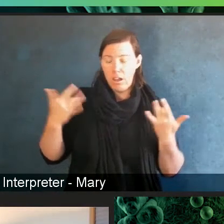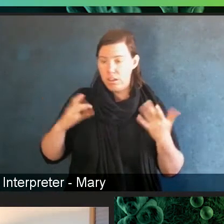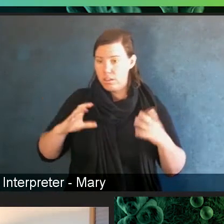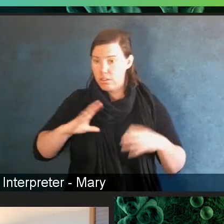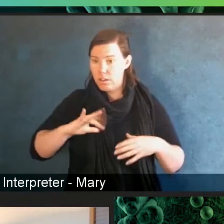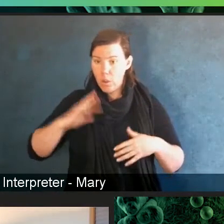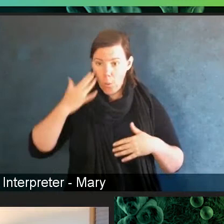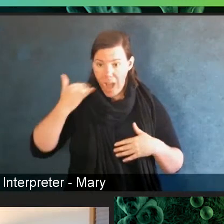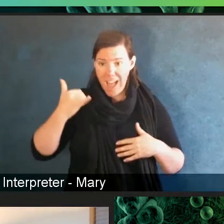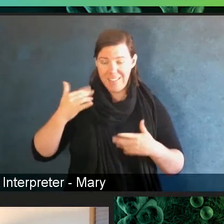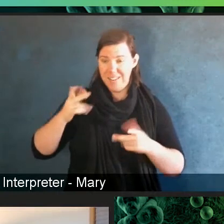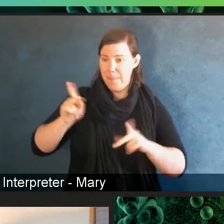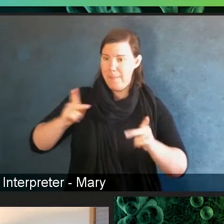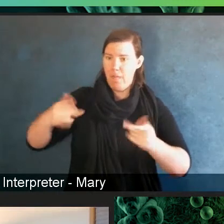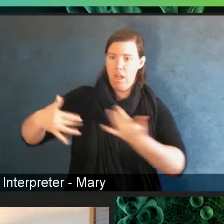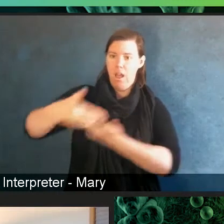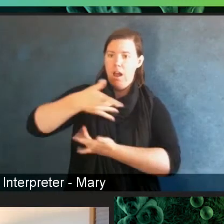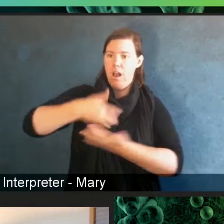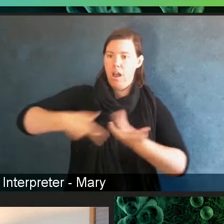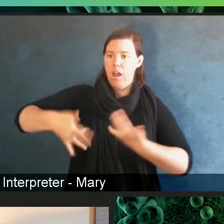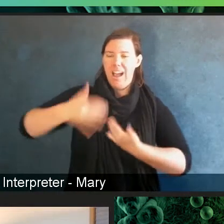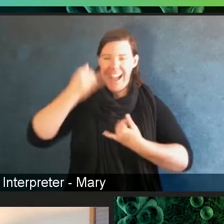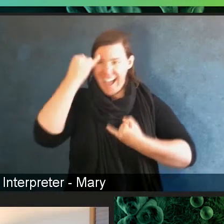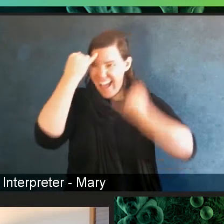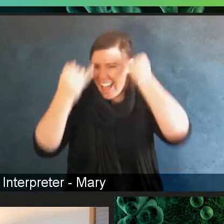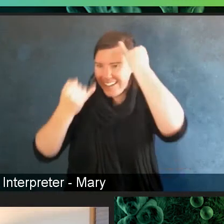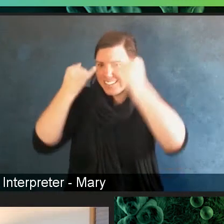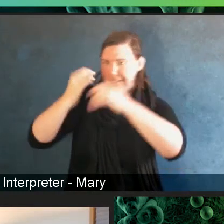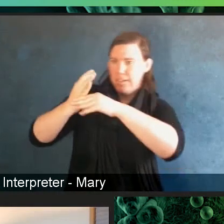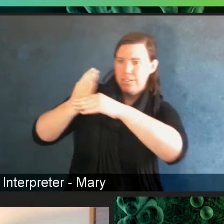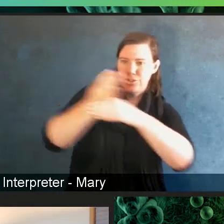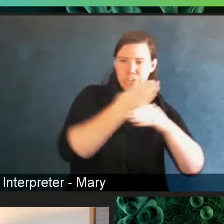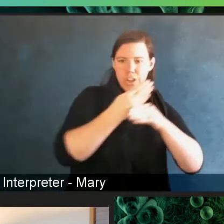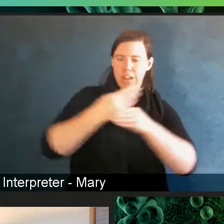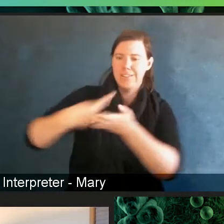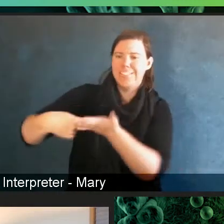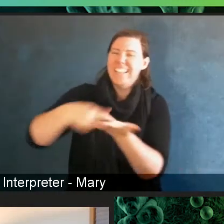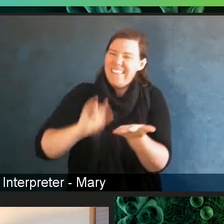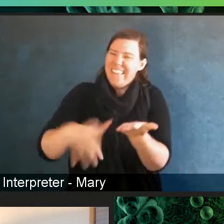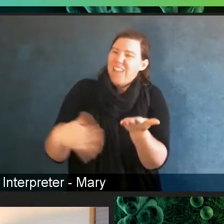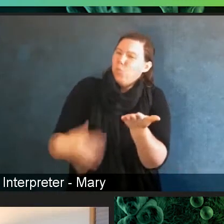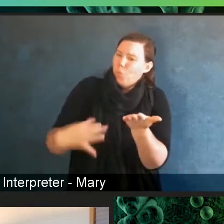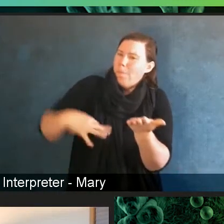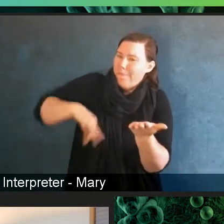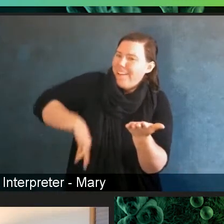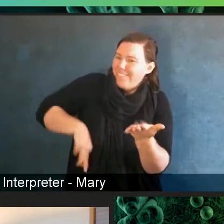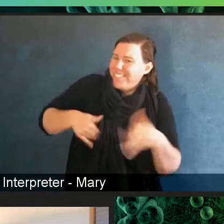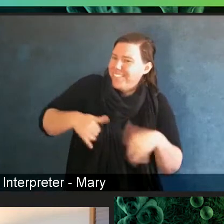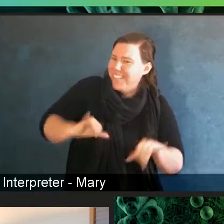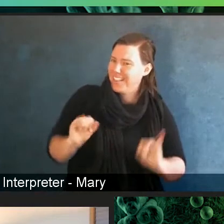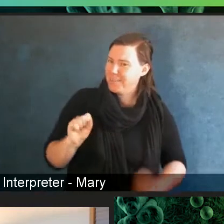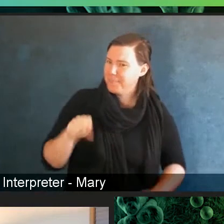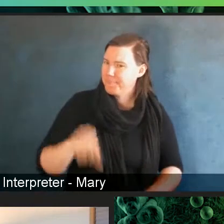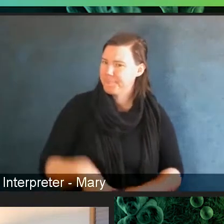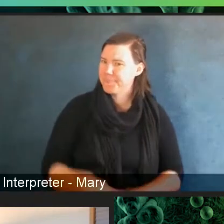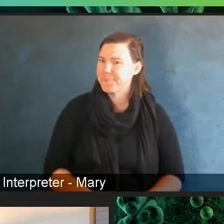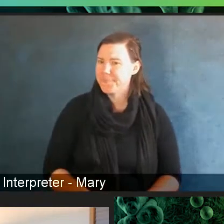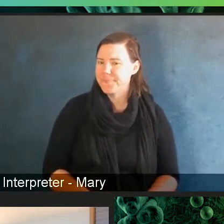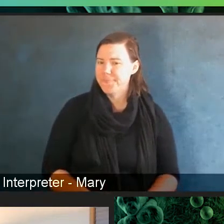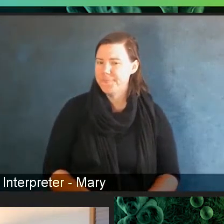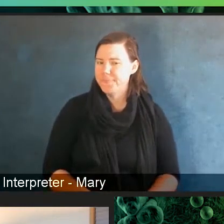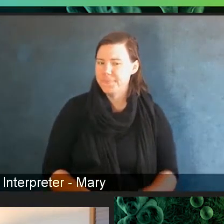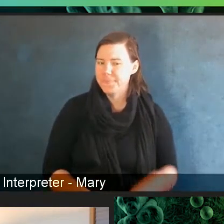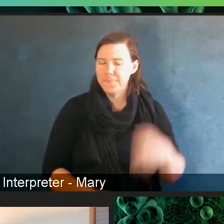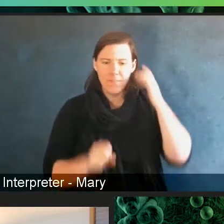new ideas can come forward and people can learn from each other in a really seamless way. And so, Rob, you study RNA